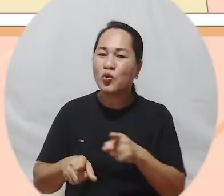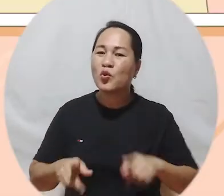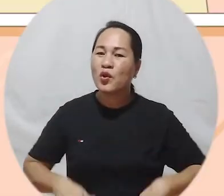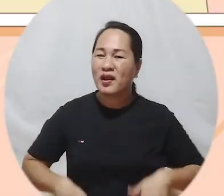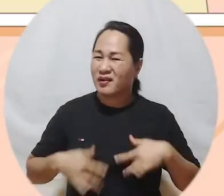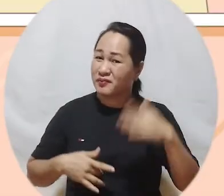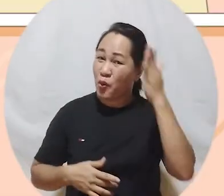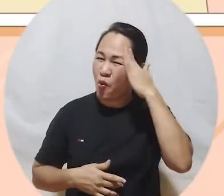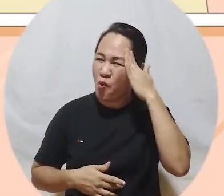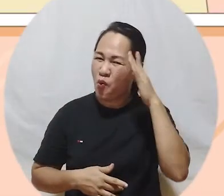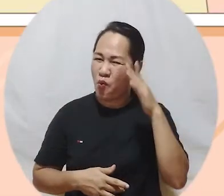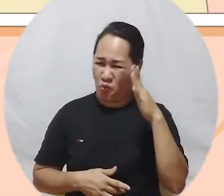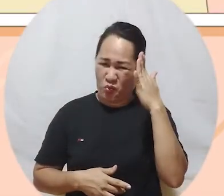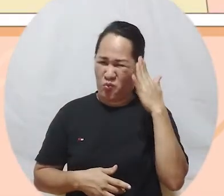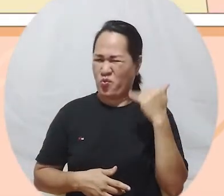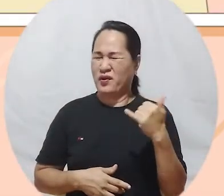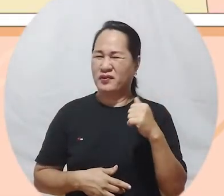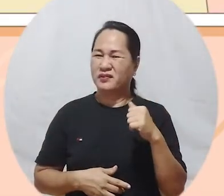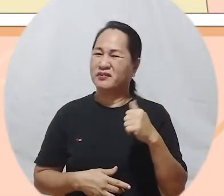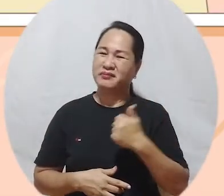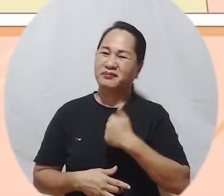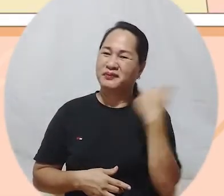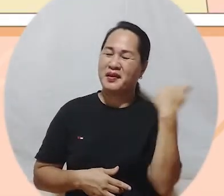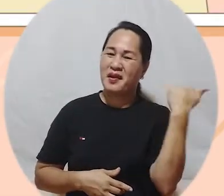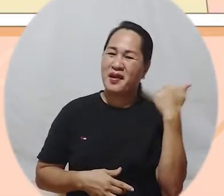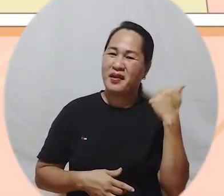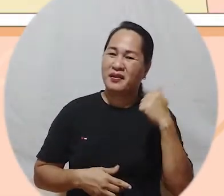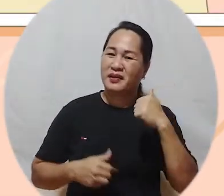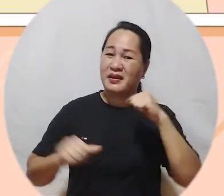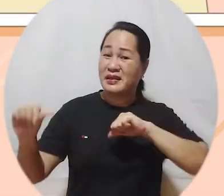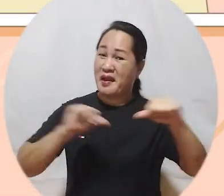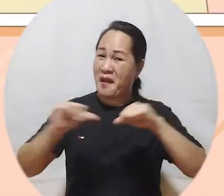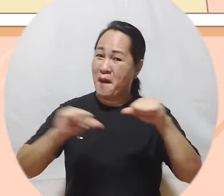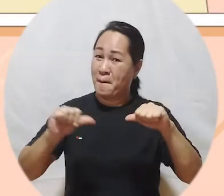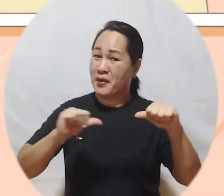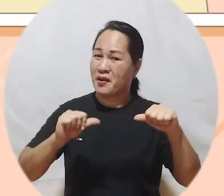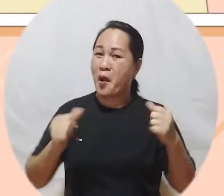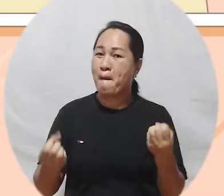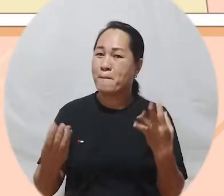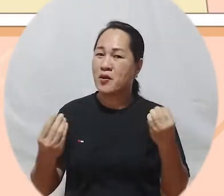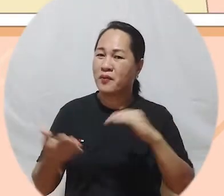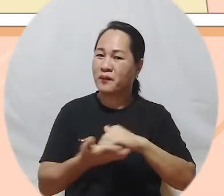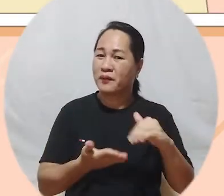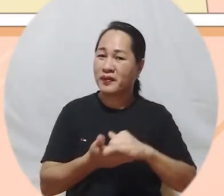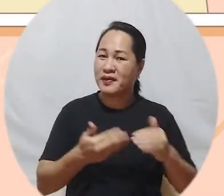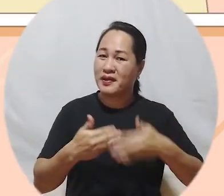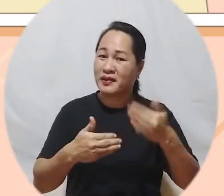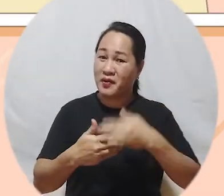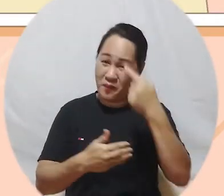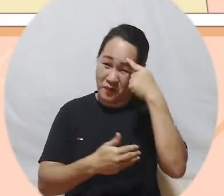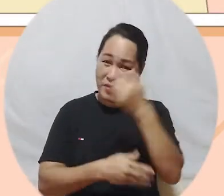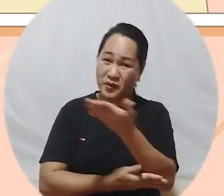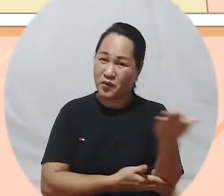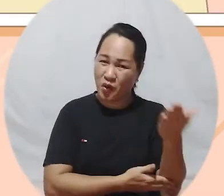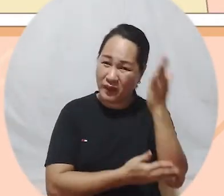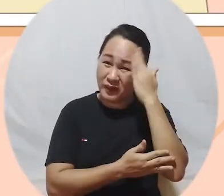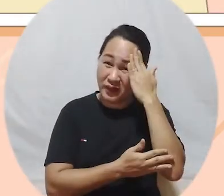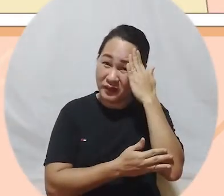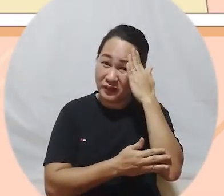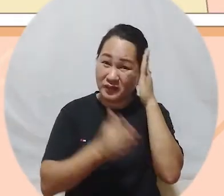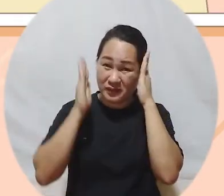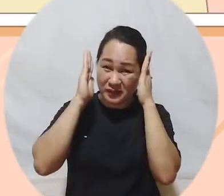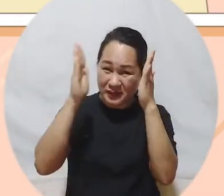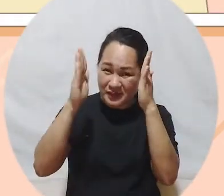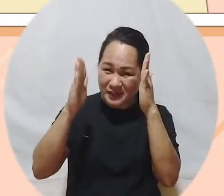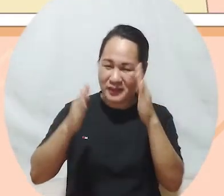life. I know! Why don't we have another activity so you can get more practice? This will be easy for you because I know